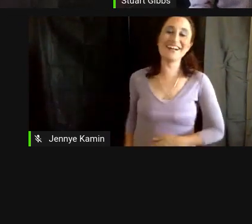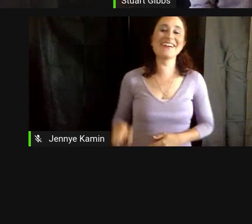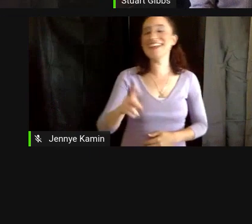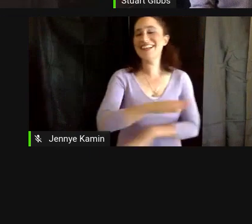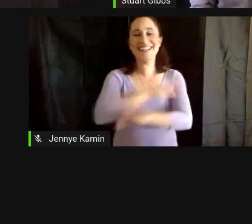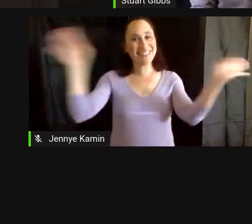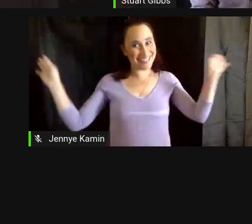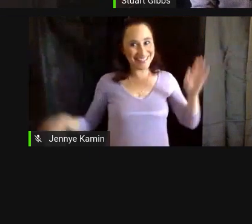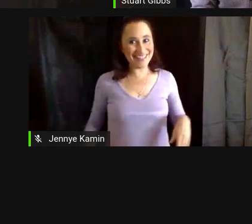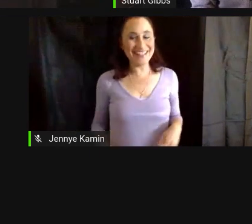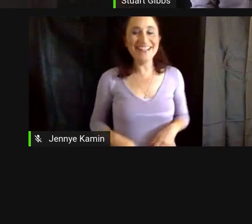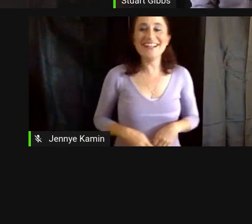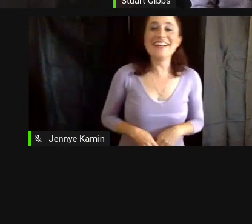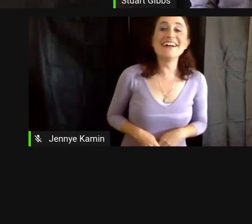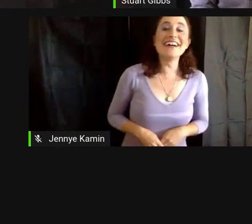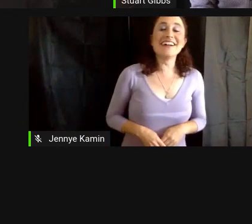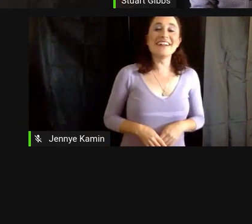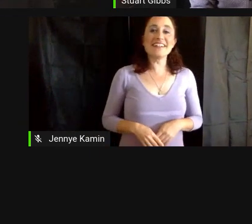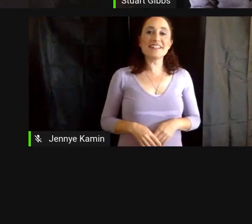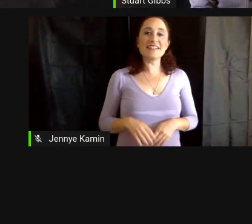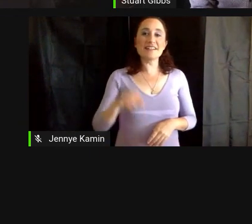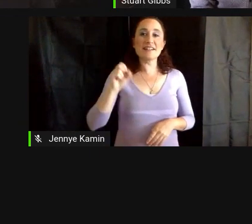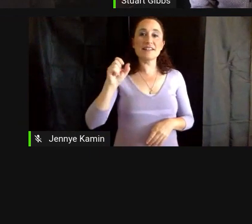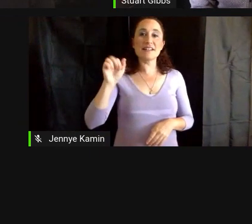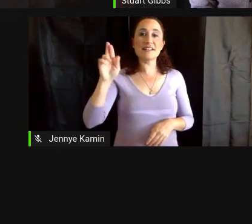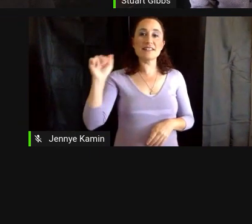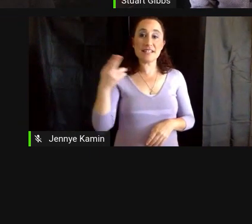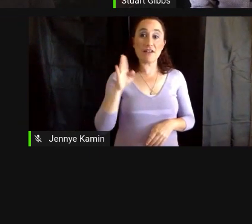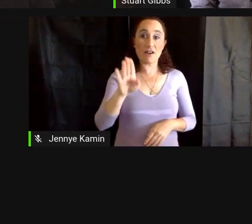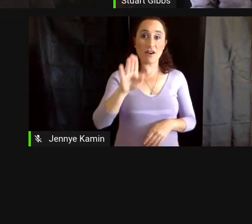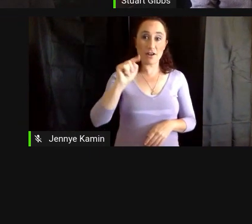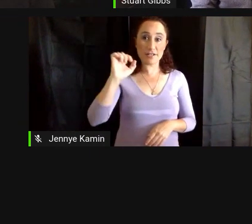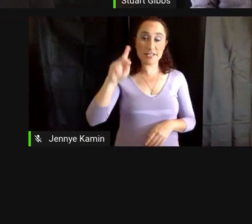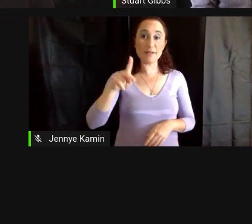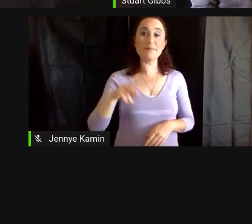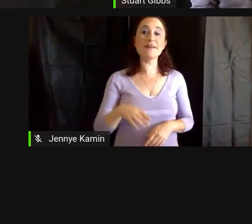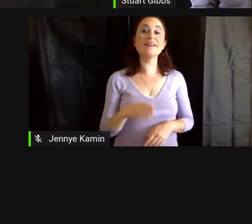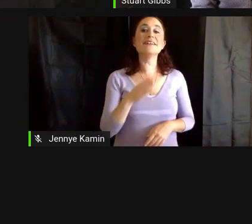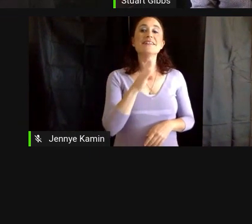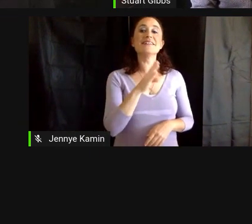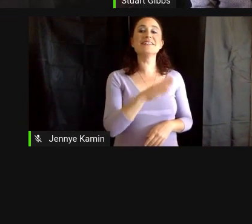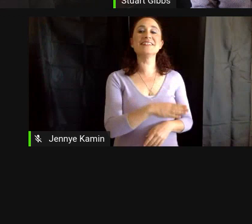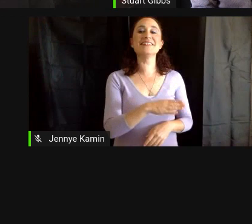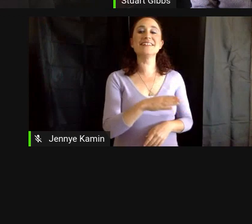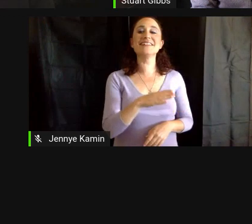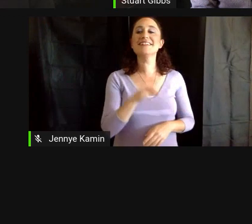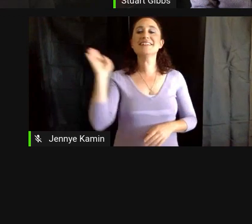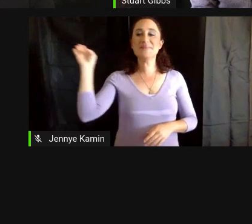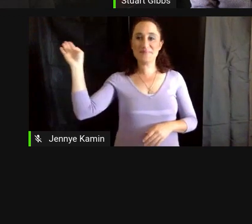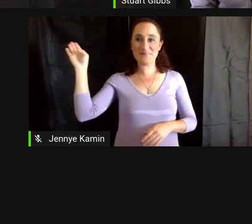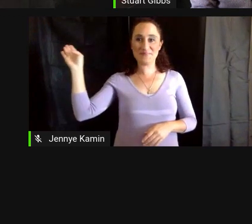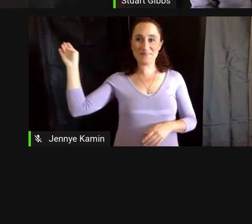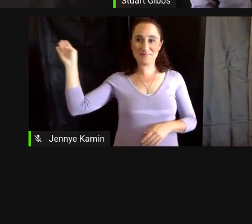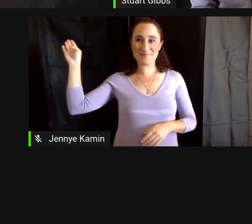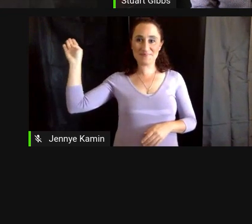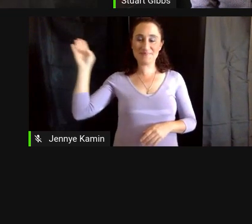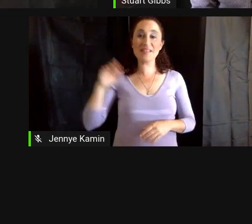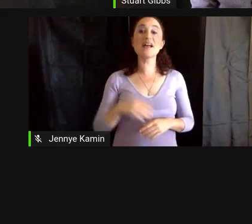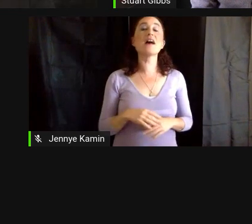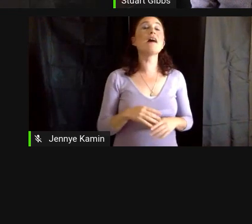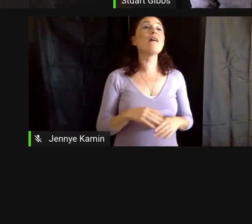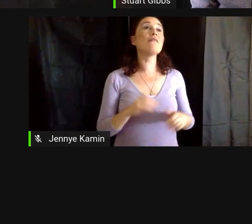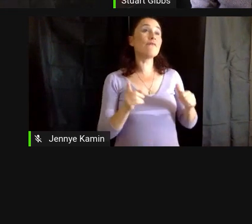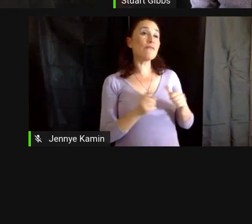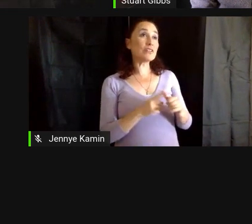Okay. So when I'm writing books, the way that I do it is I always think I start off with something really fun, a very fun